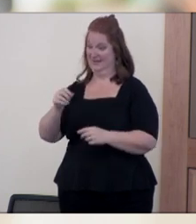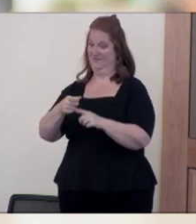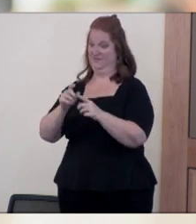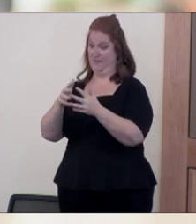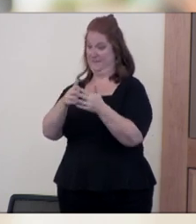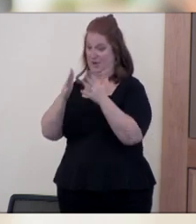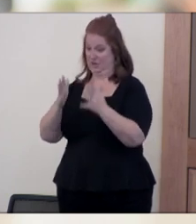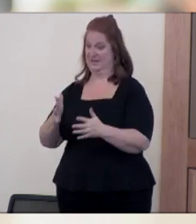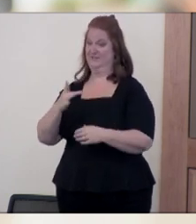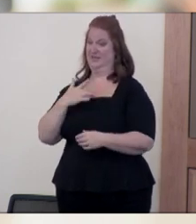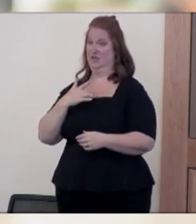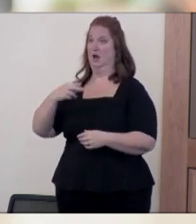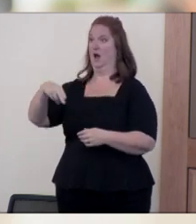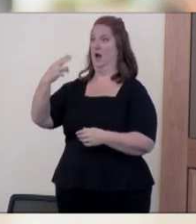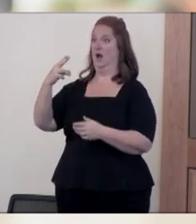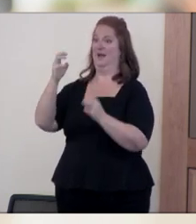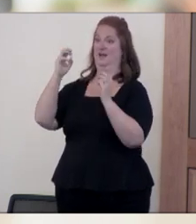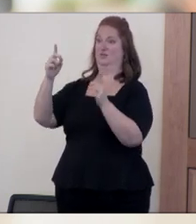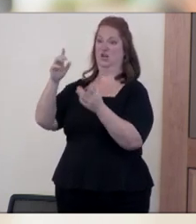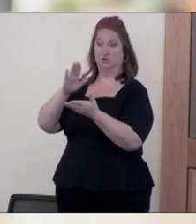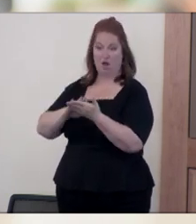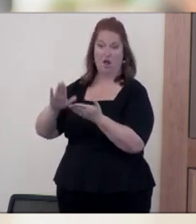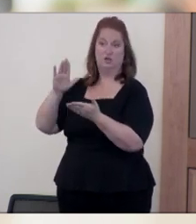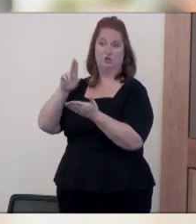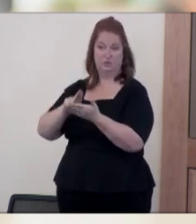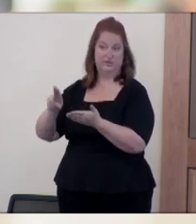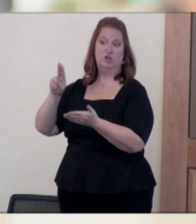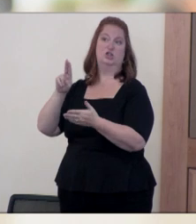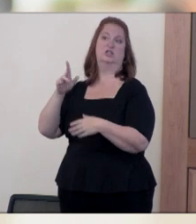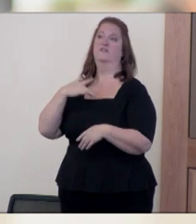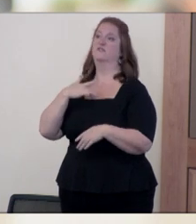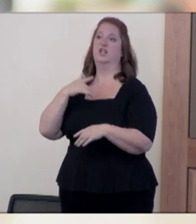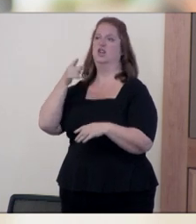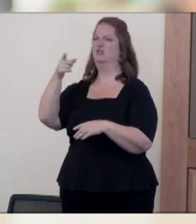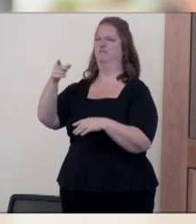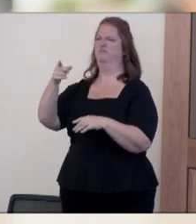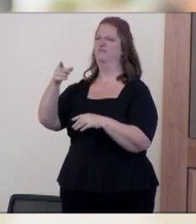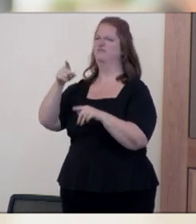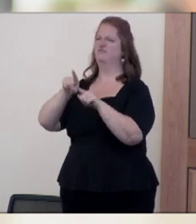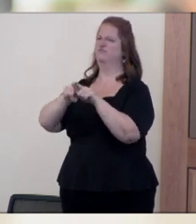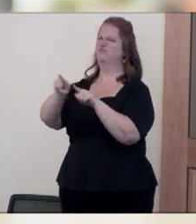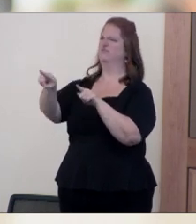higher education, colleges and universities, are going in the wrong direction.